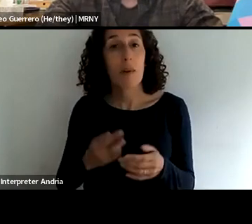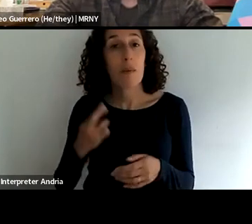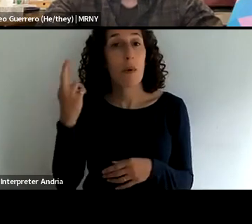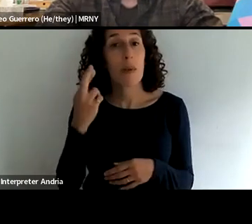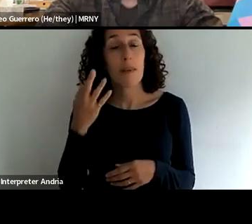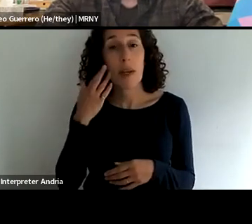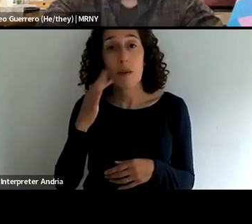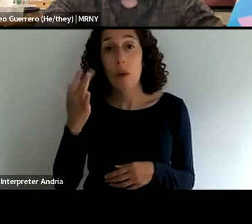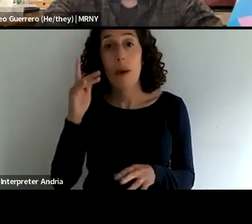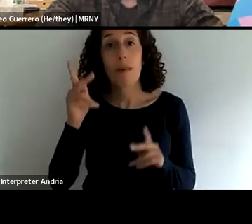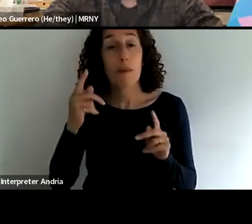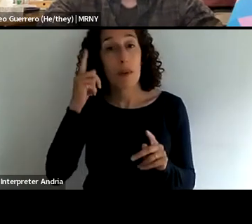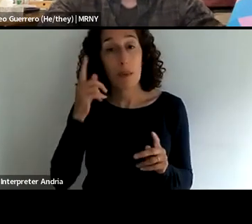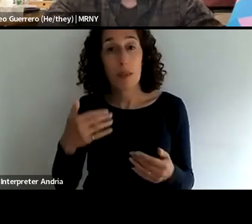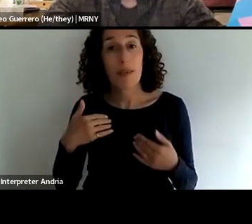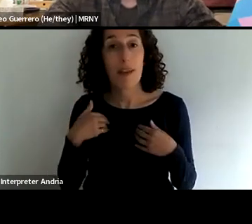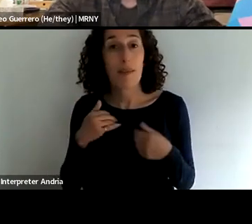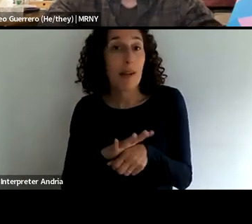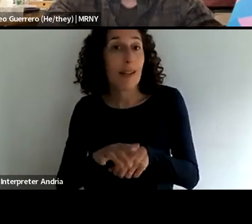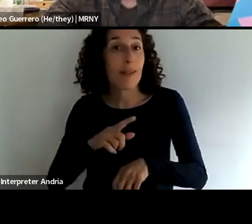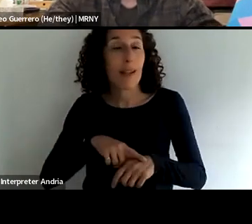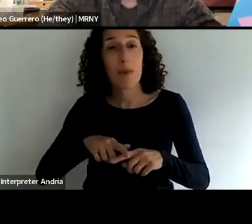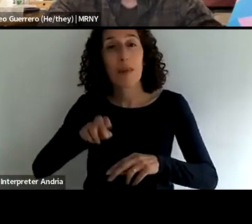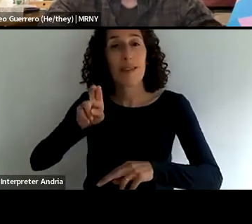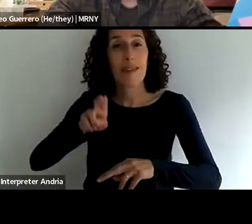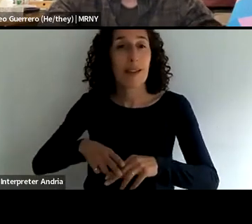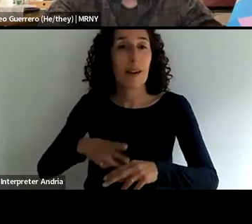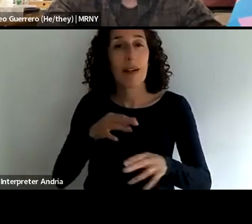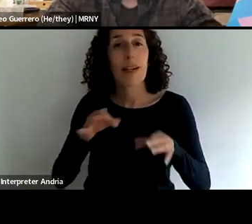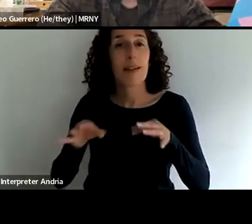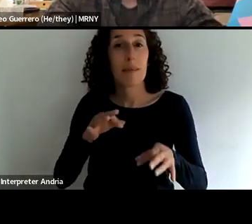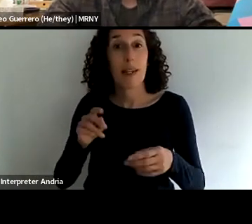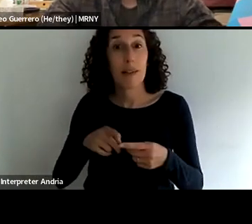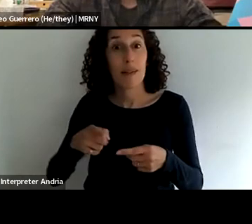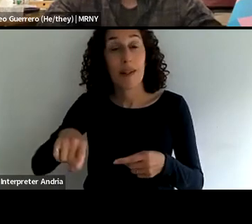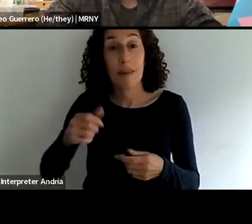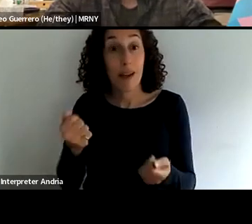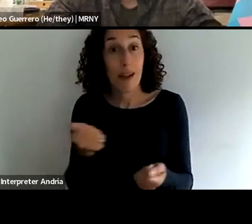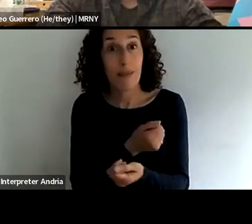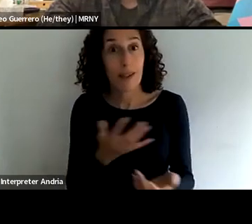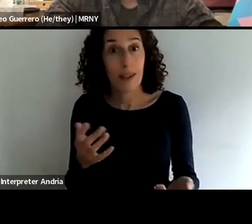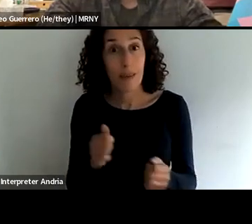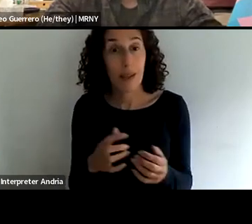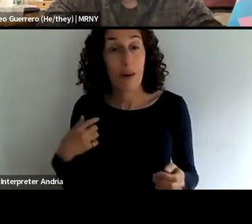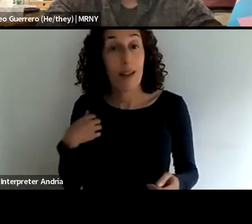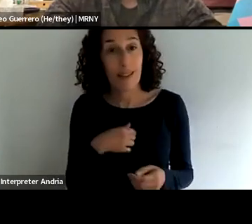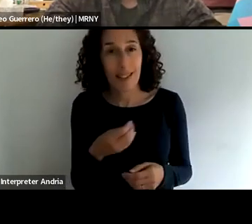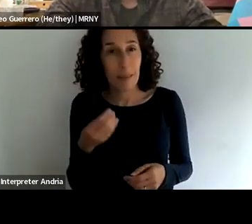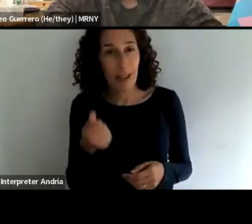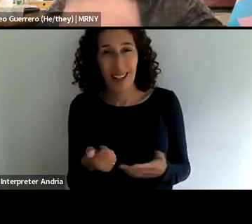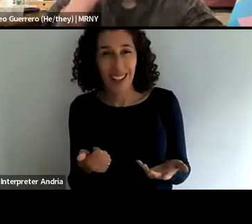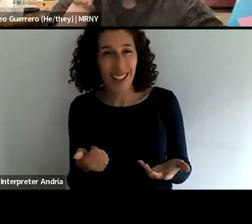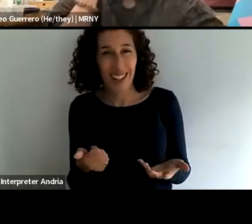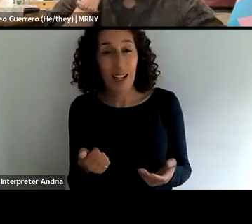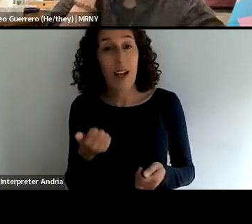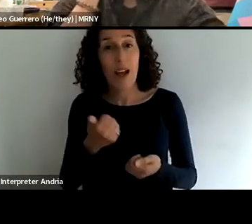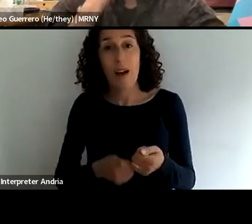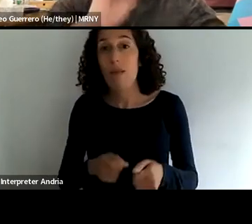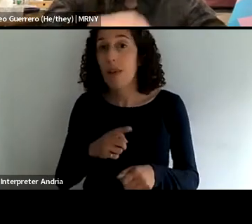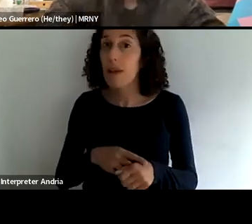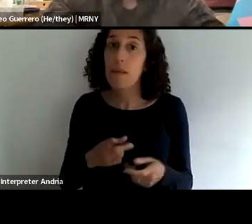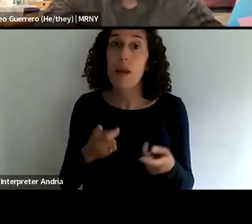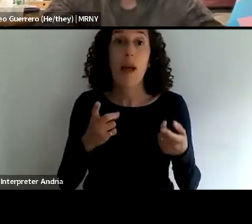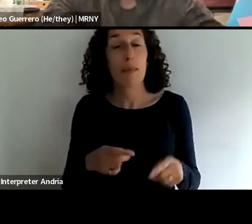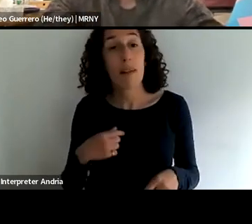all have the time to sit down and explain to them everything without us getting paid. Every time this happens to me, I'm like,